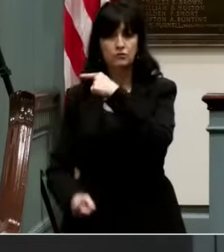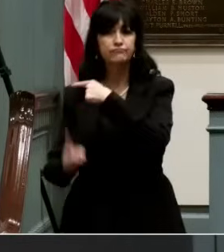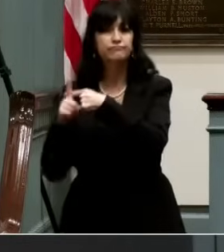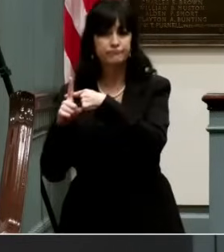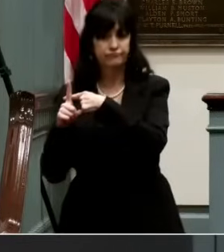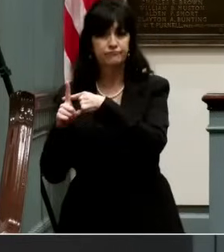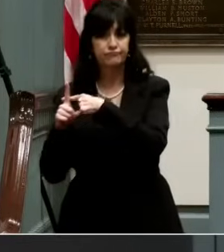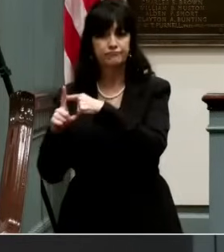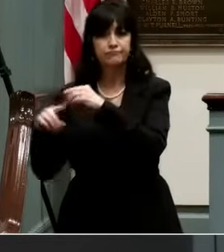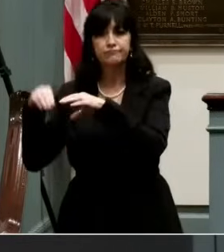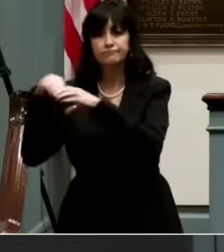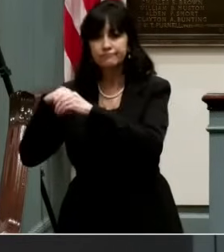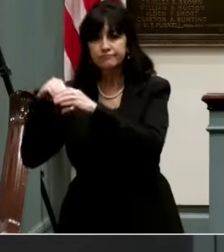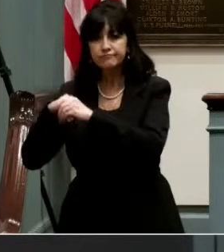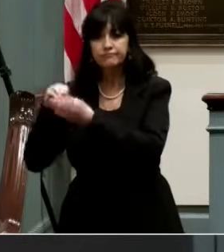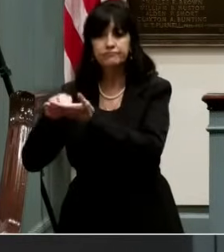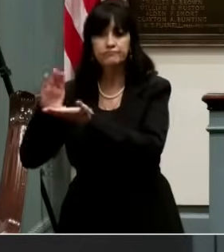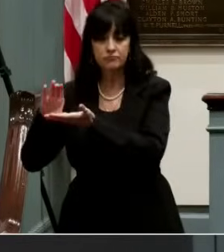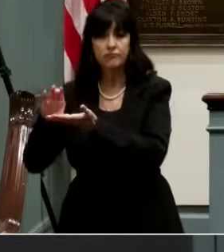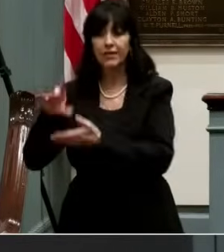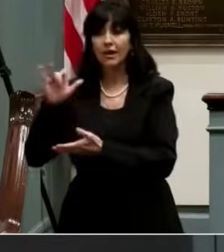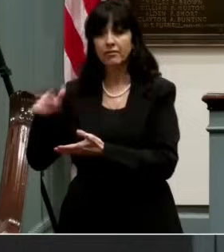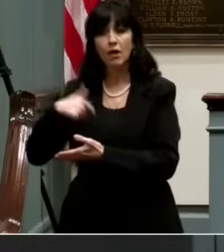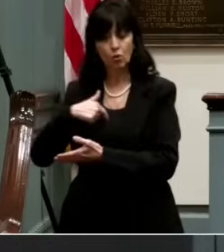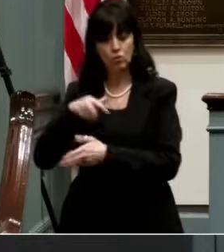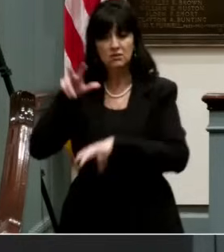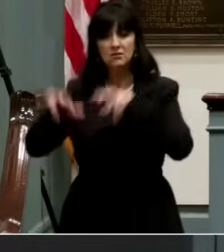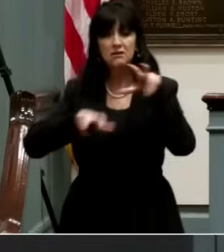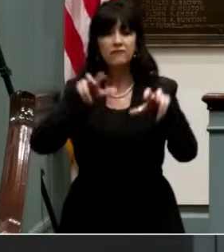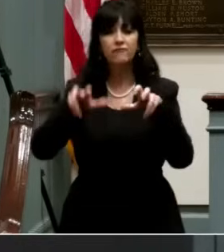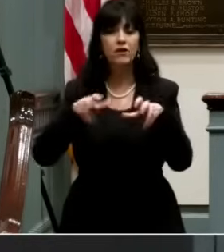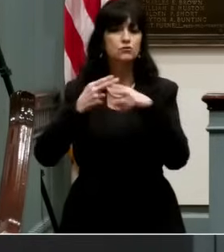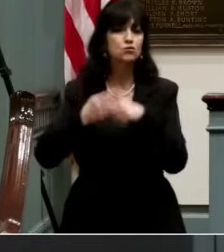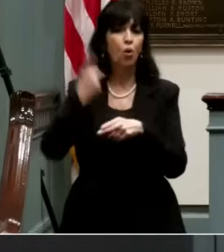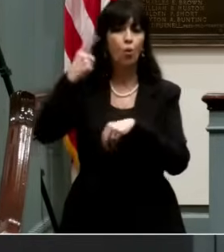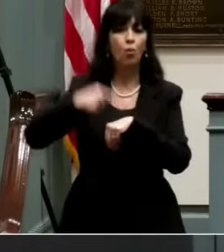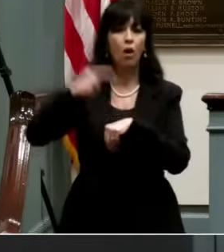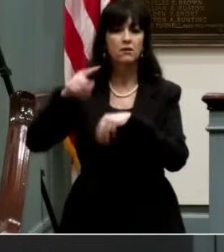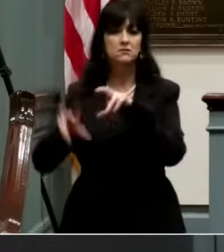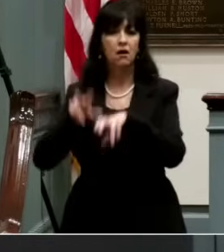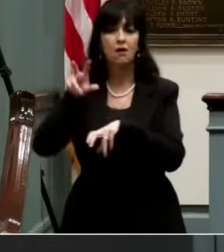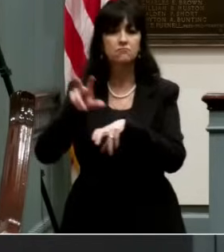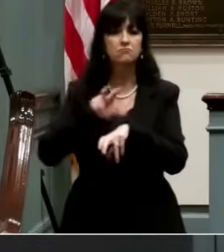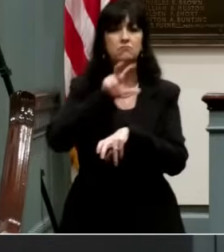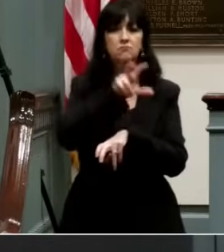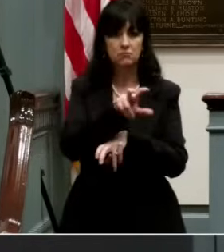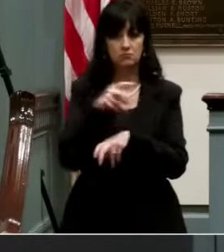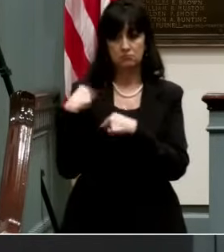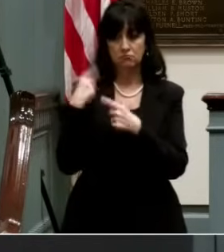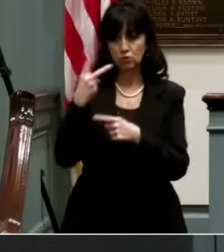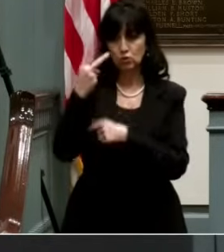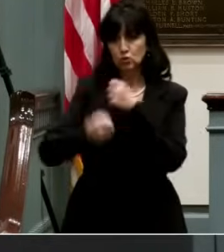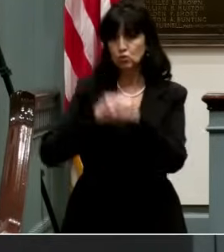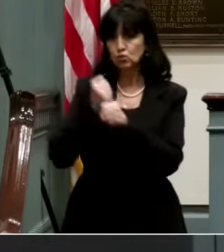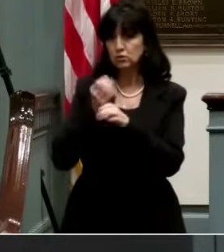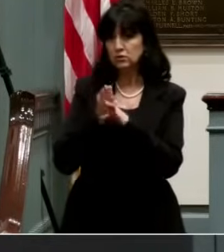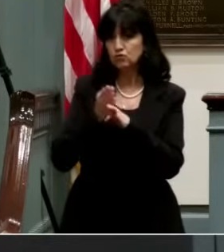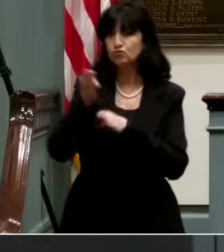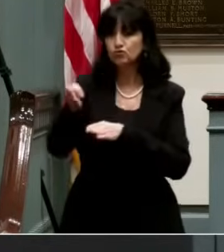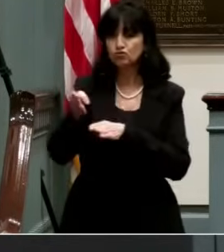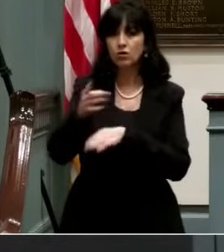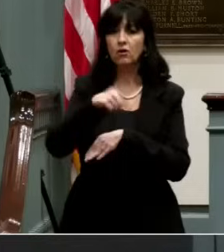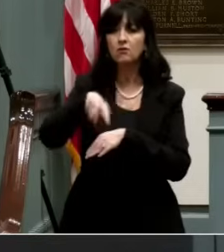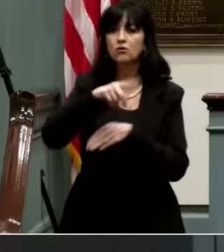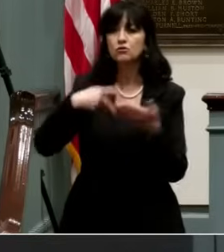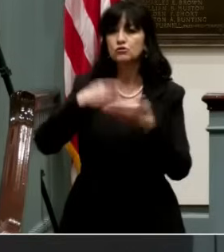one-time revenue into one-time projects that built the largest infrastructure program in Delaware history 2 years in a